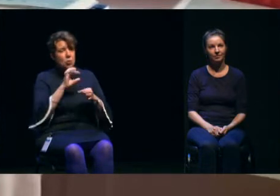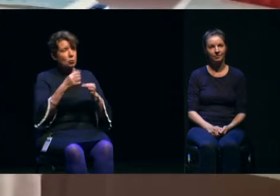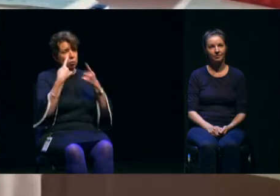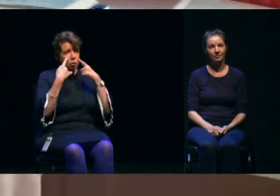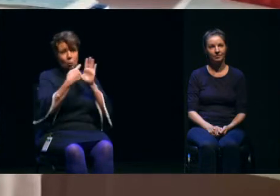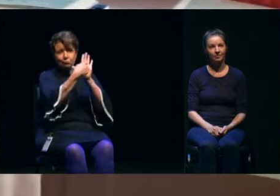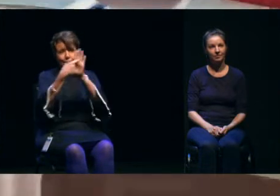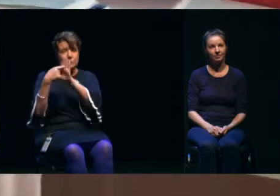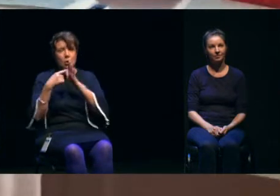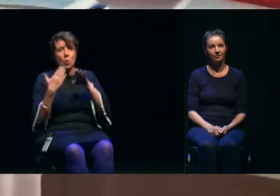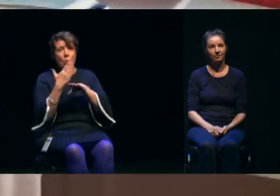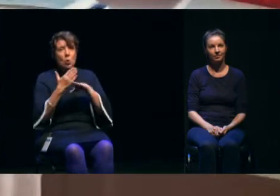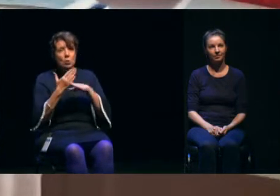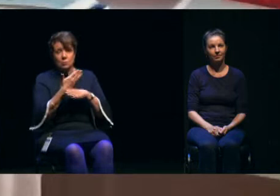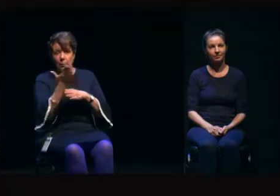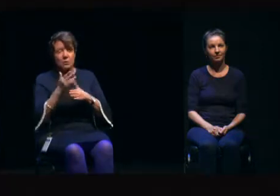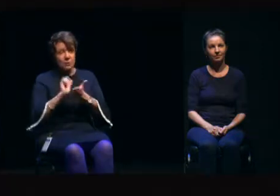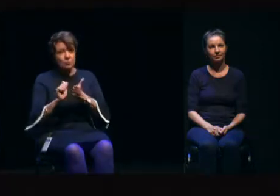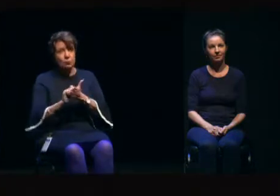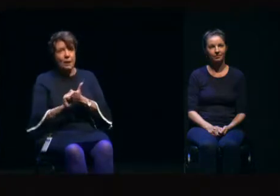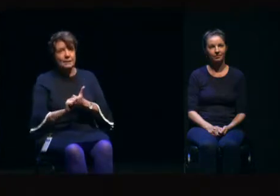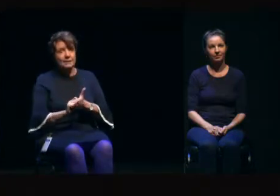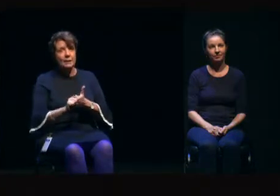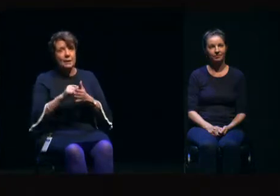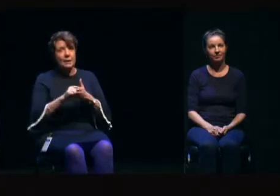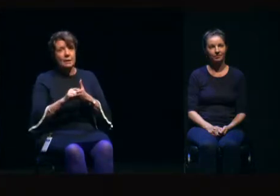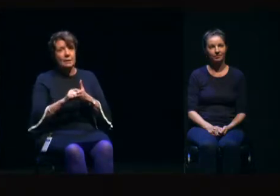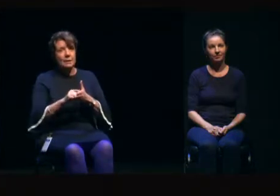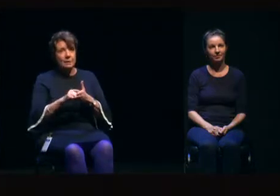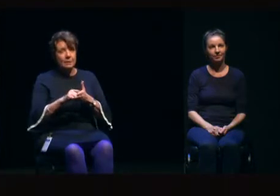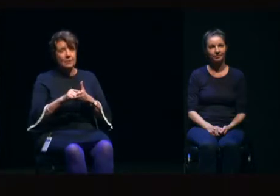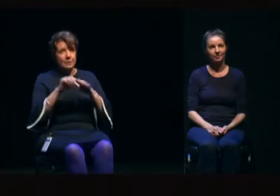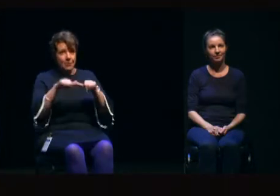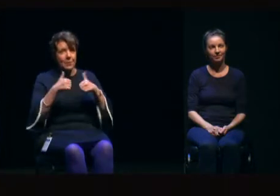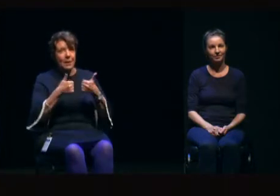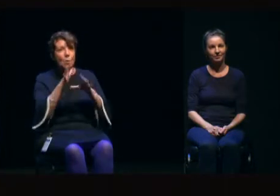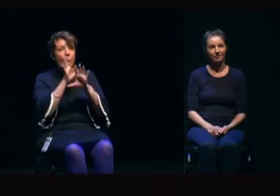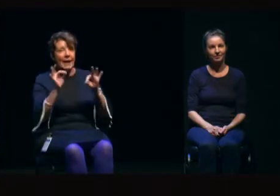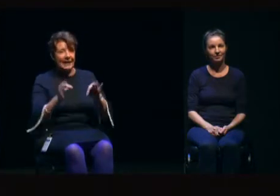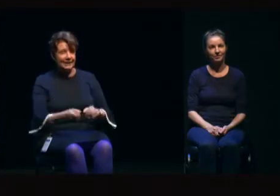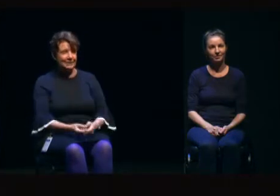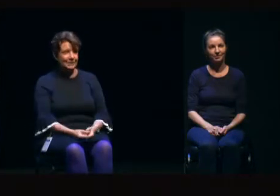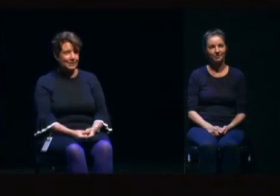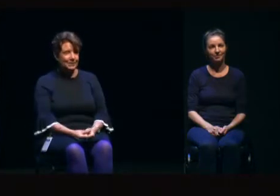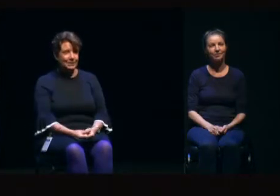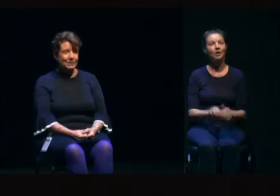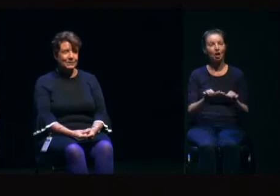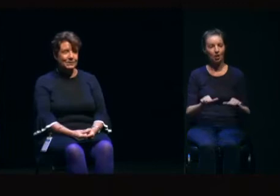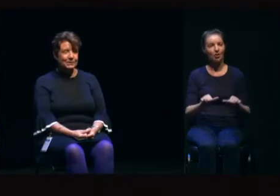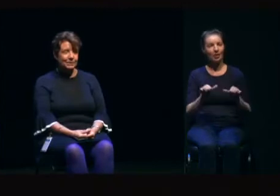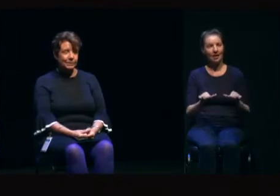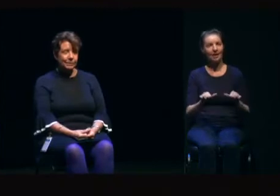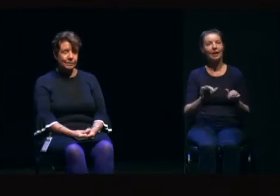everybody. Just work. Okay. Quietly. I would like to return to the